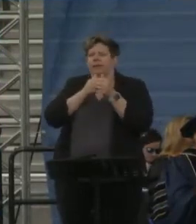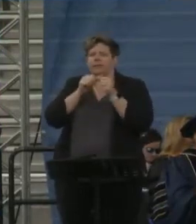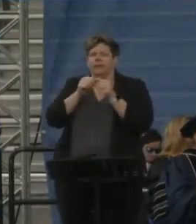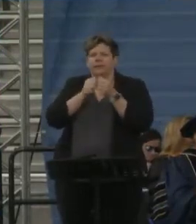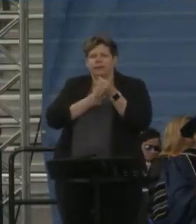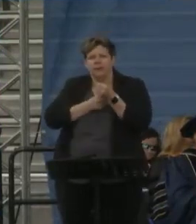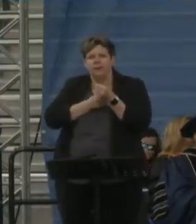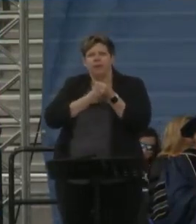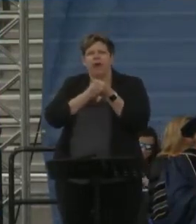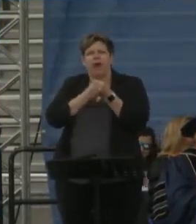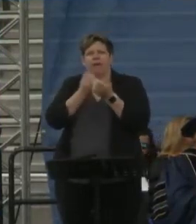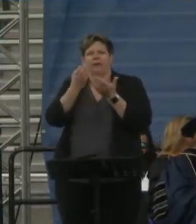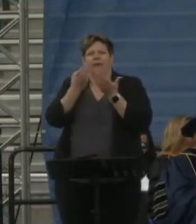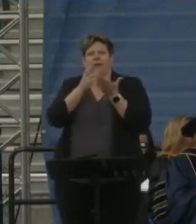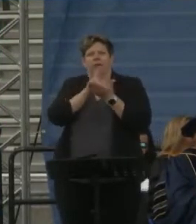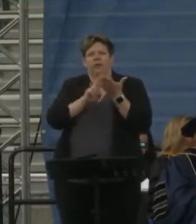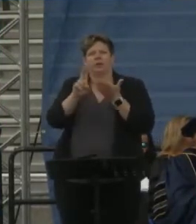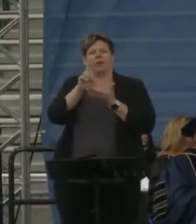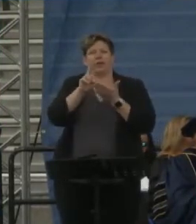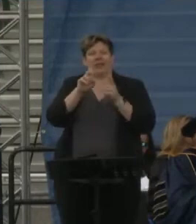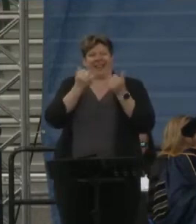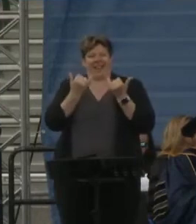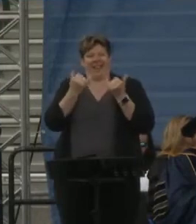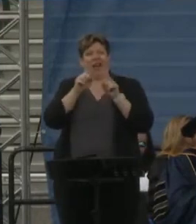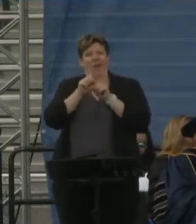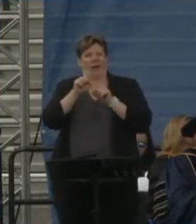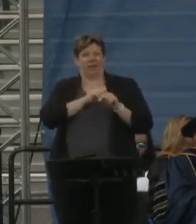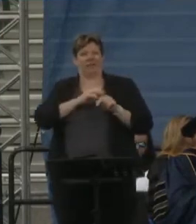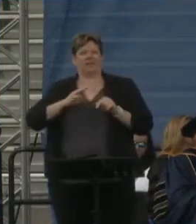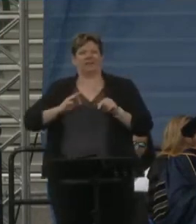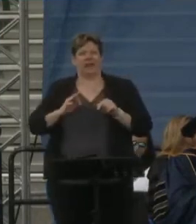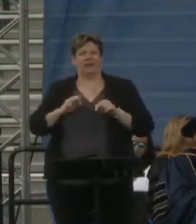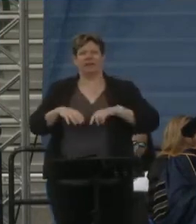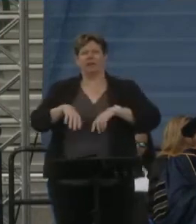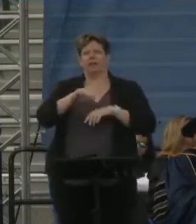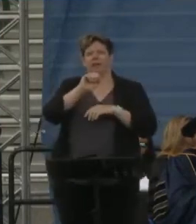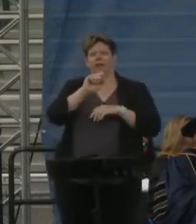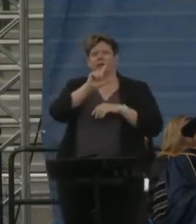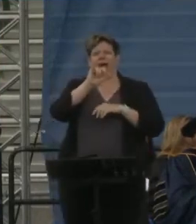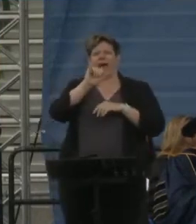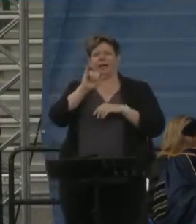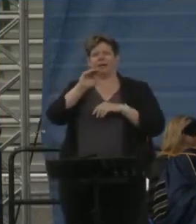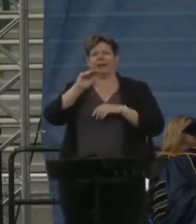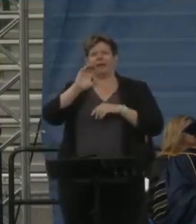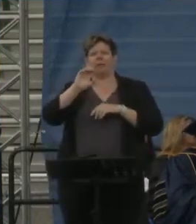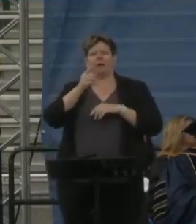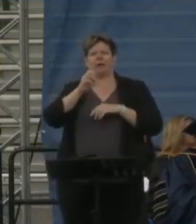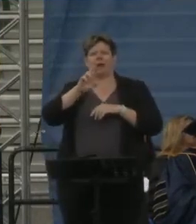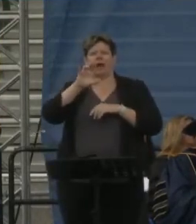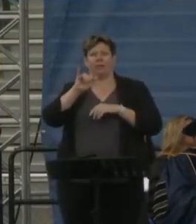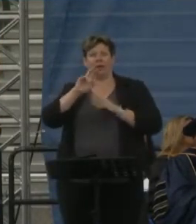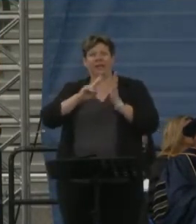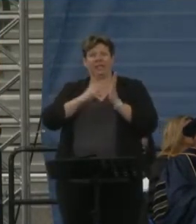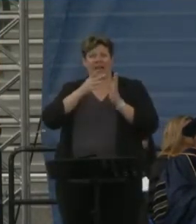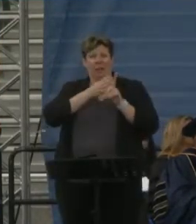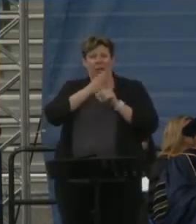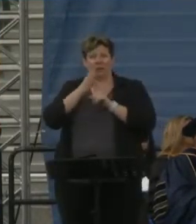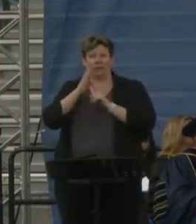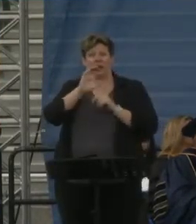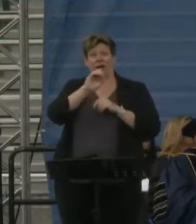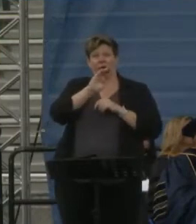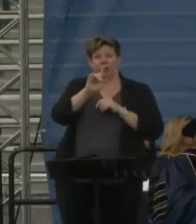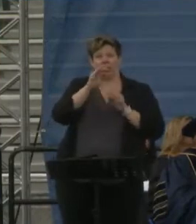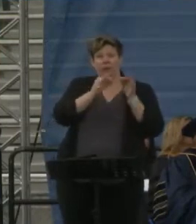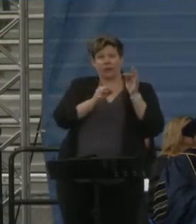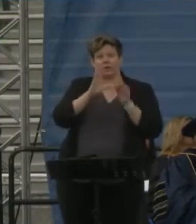and serve the university as a staff member. I think of Allie Montgomery, who is graduating with a double major in criminal